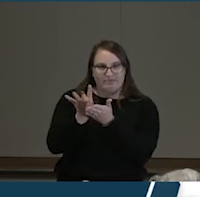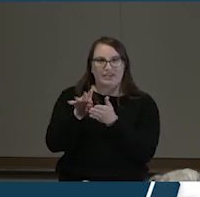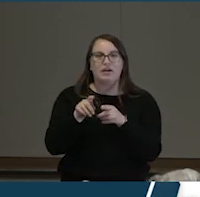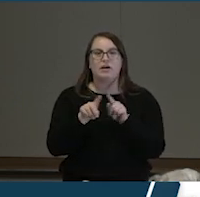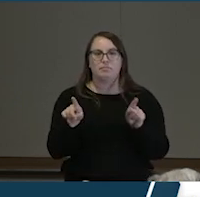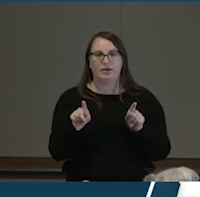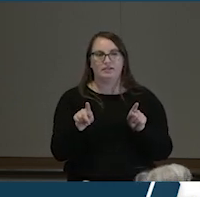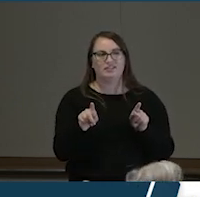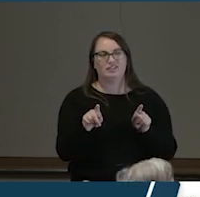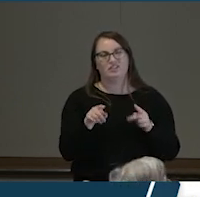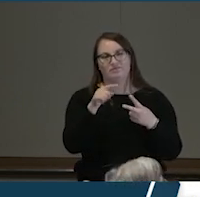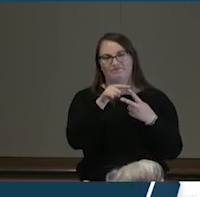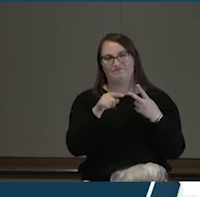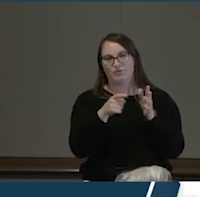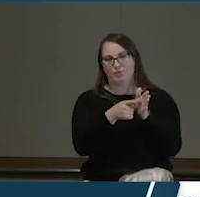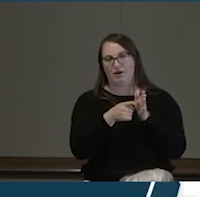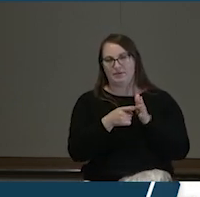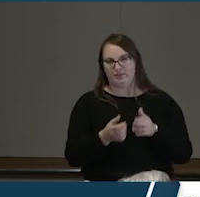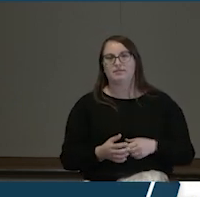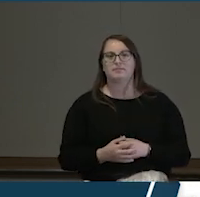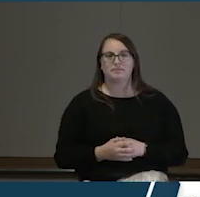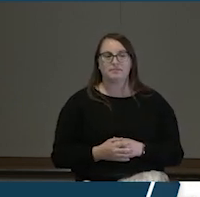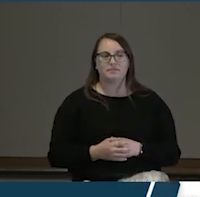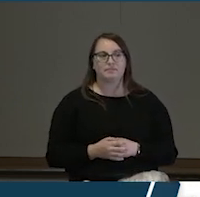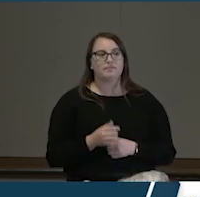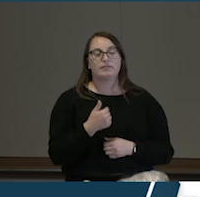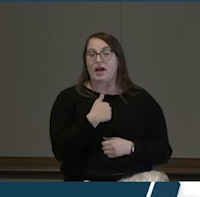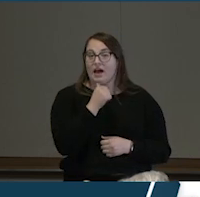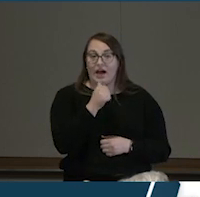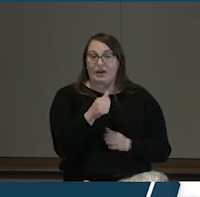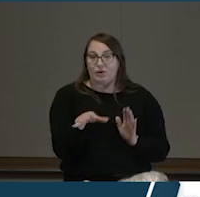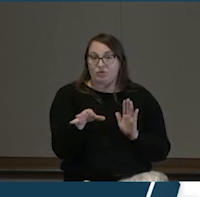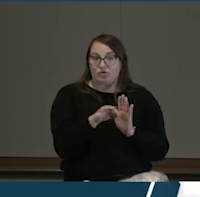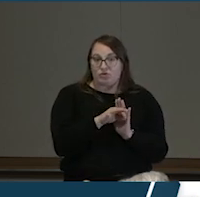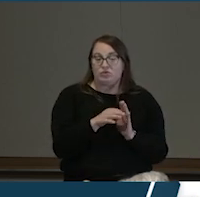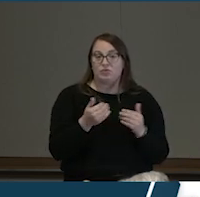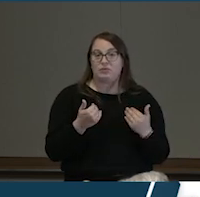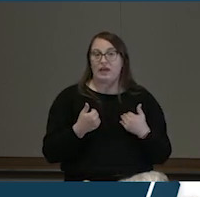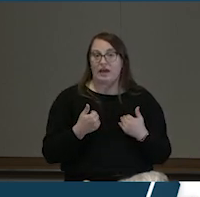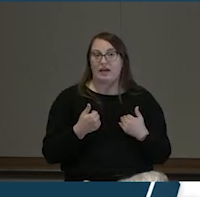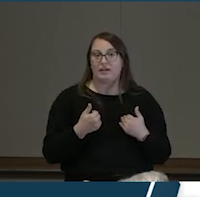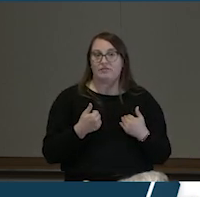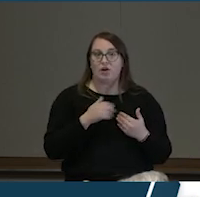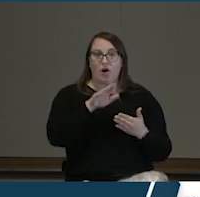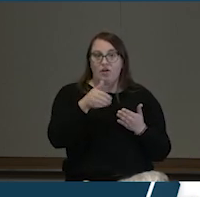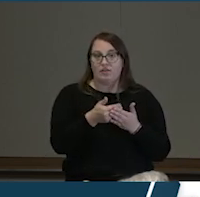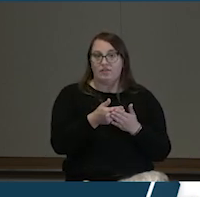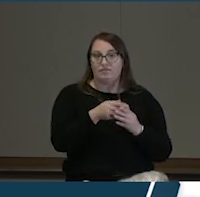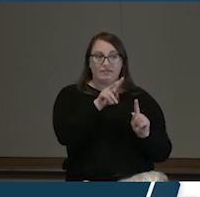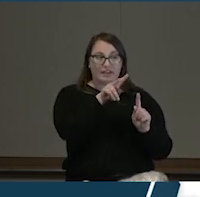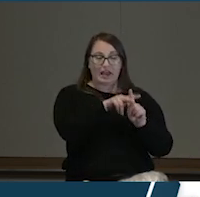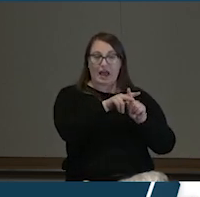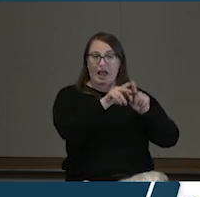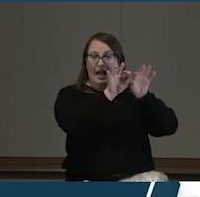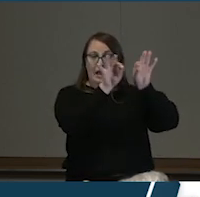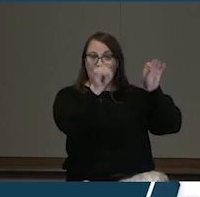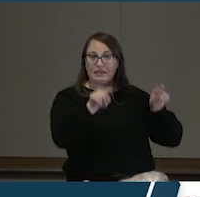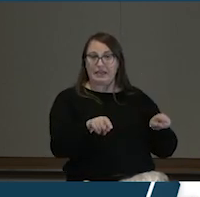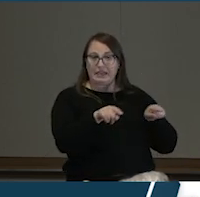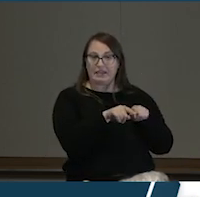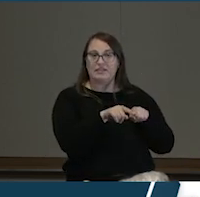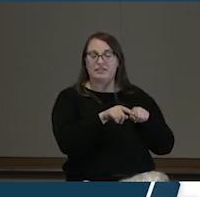stipulation. I do not choose. We get all the applications. We have a 7-member selection committee that reviews them